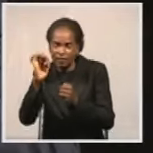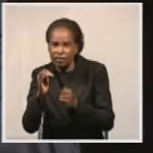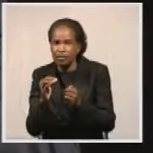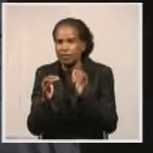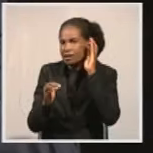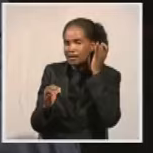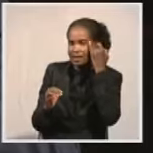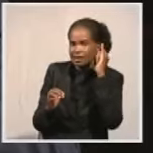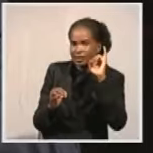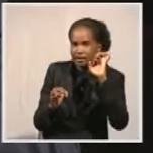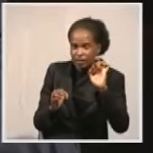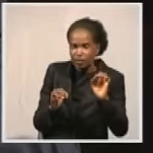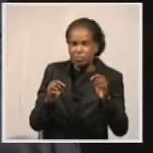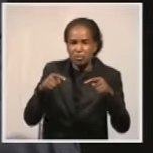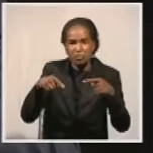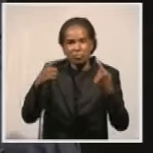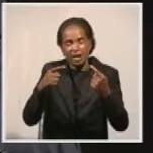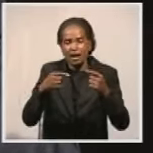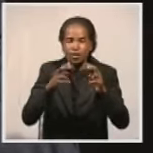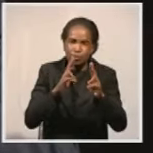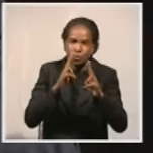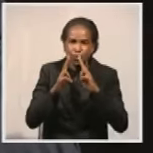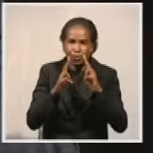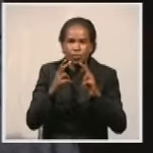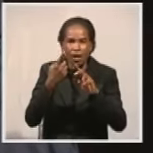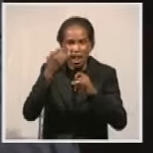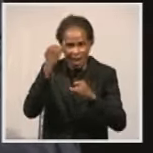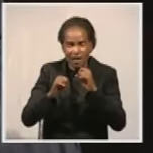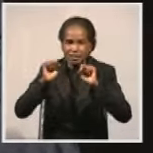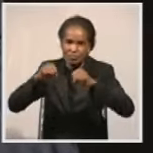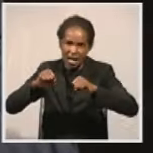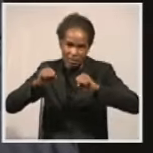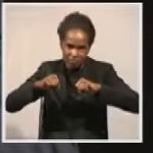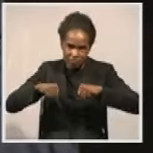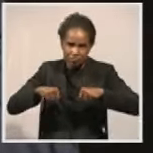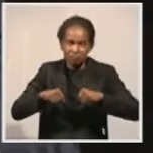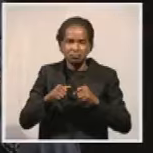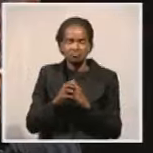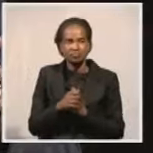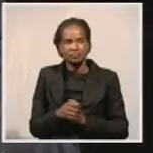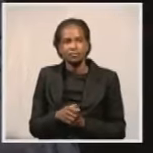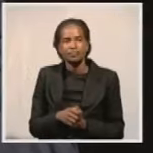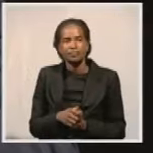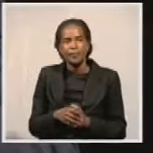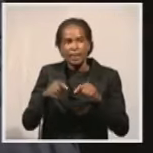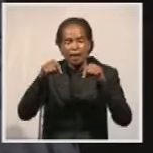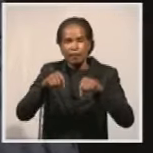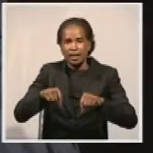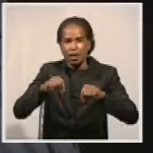one of the issues was to have a sort of a clear distinction in terms of the separation of power for the different